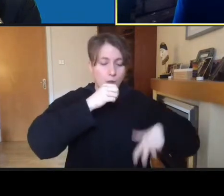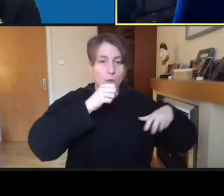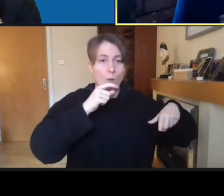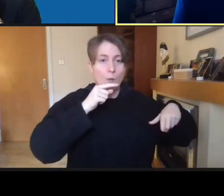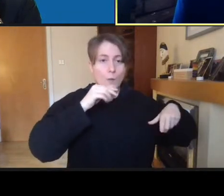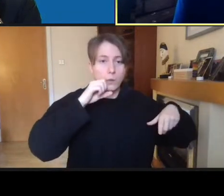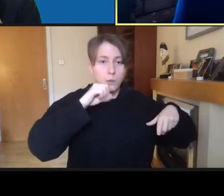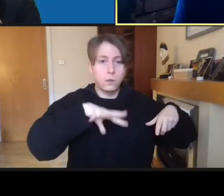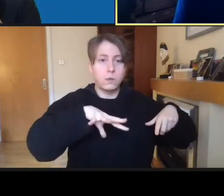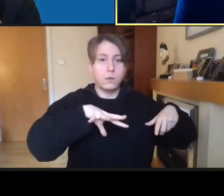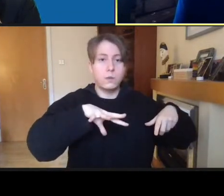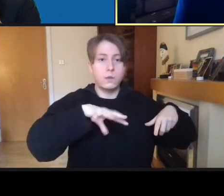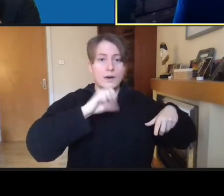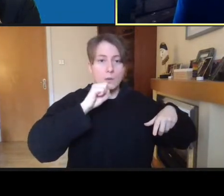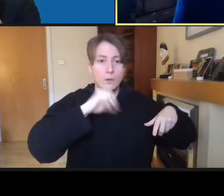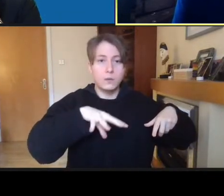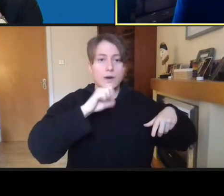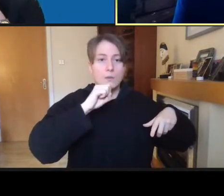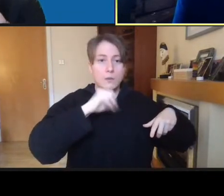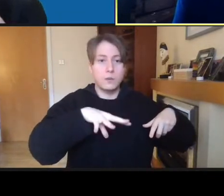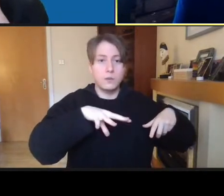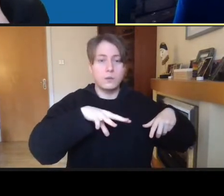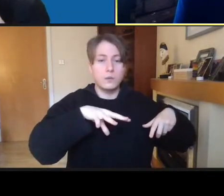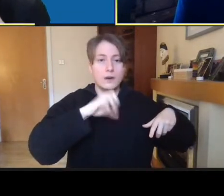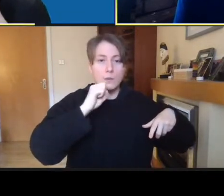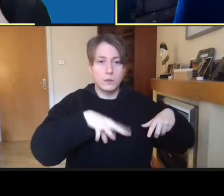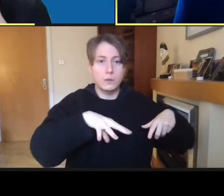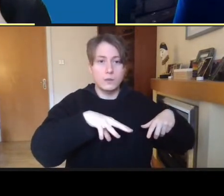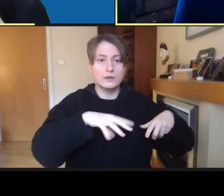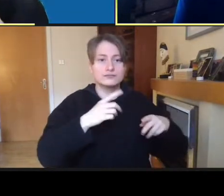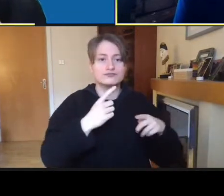sort of almost like a sort of percussive effect.